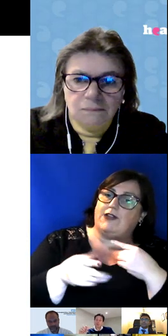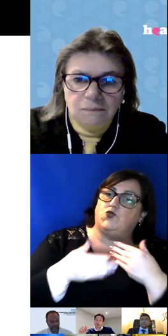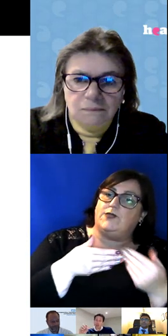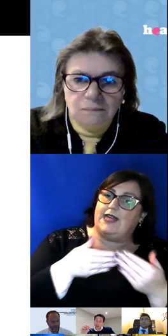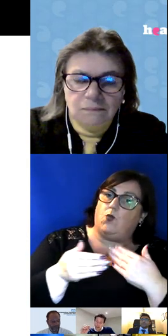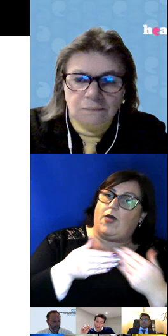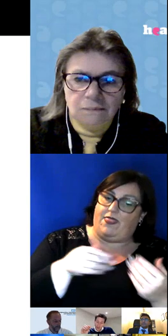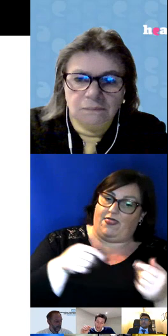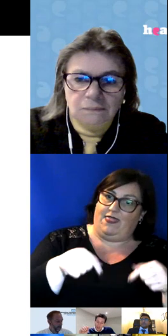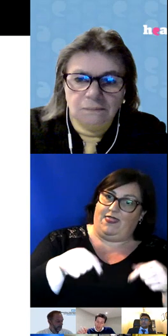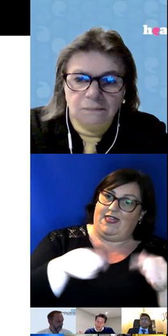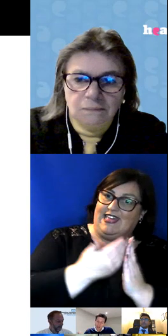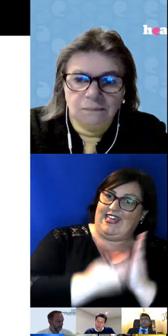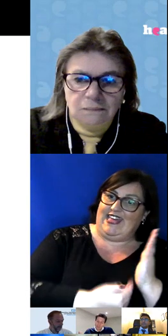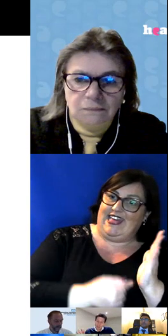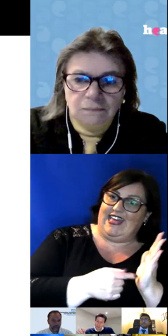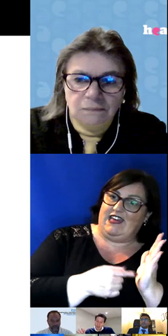we identify